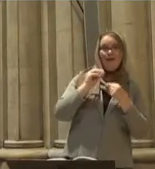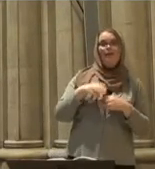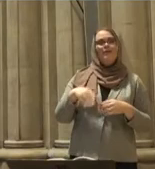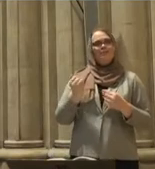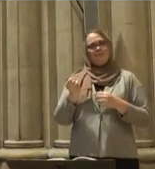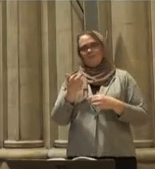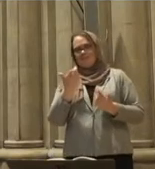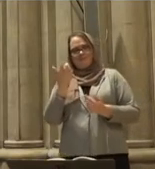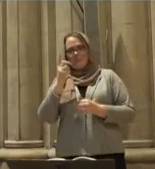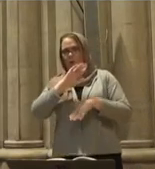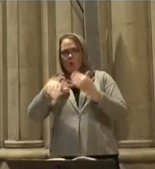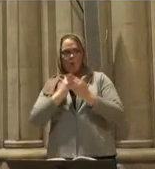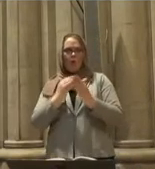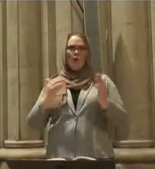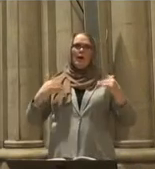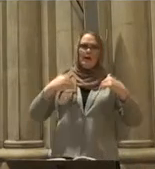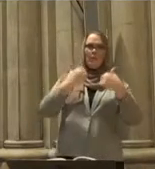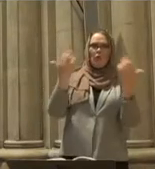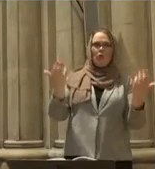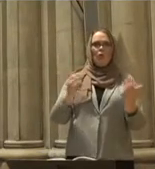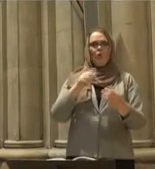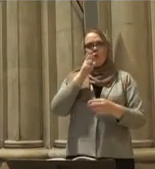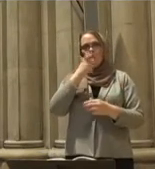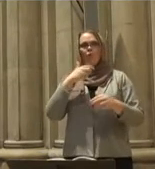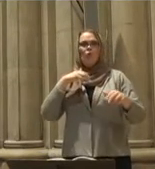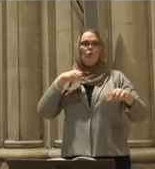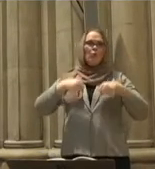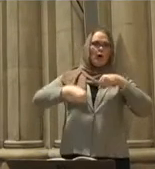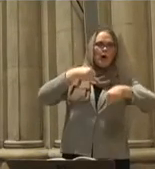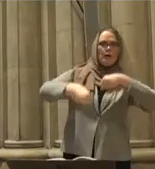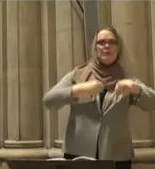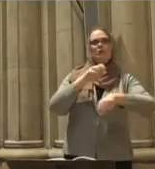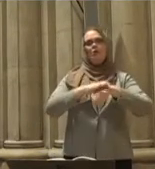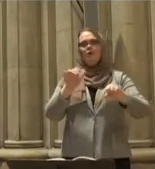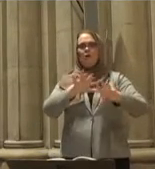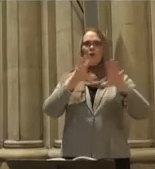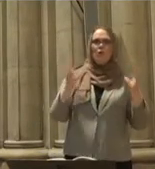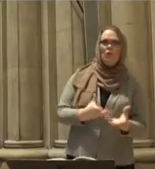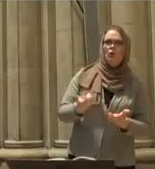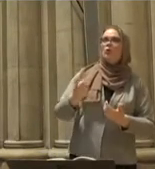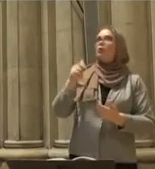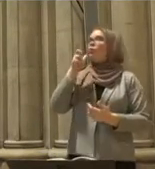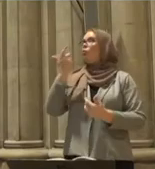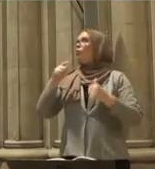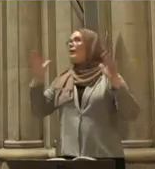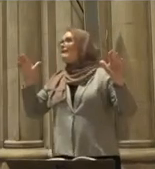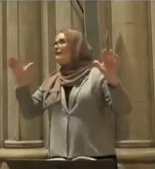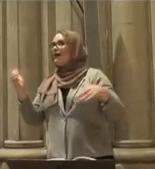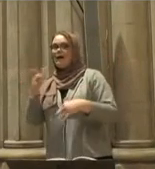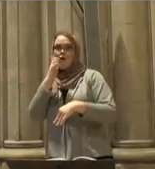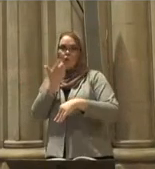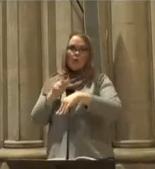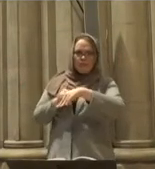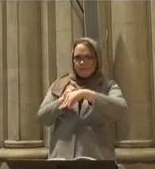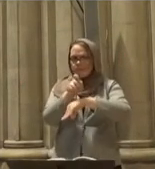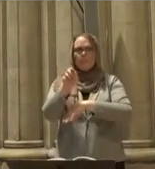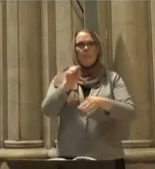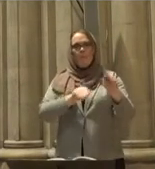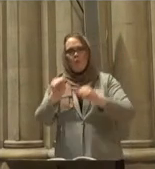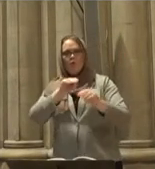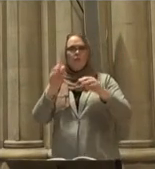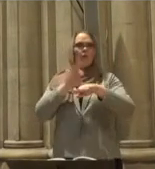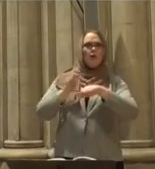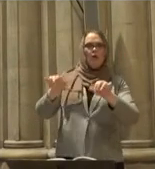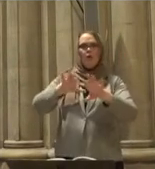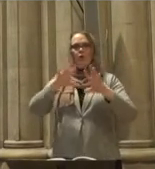to every bird of the air, and to everything that creeps on the earth, everything that has the breath of life, I